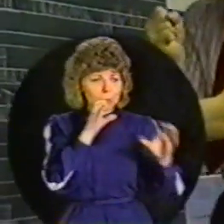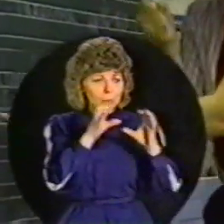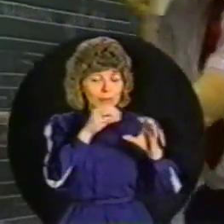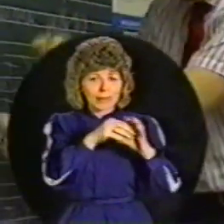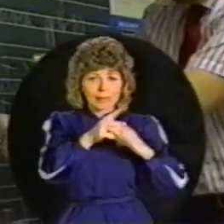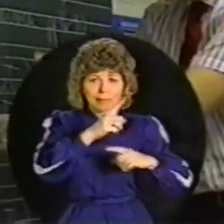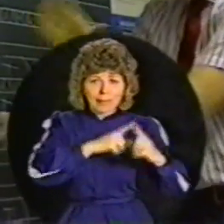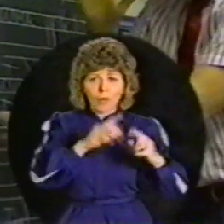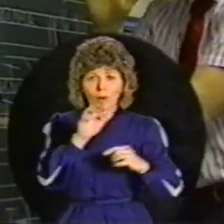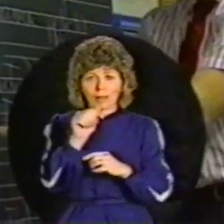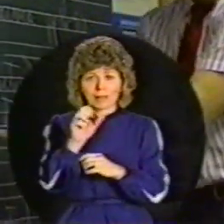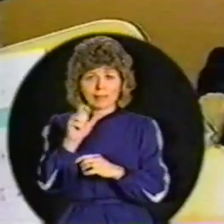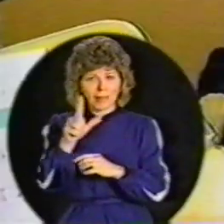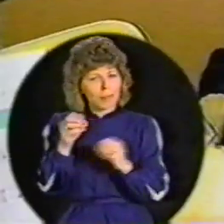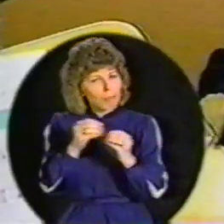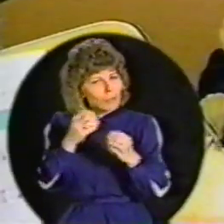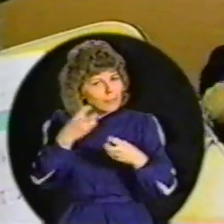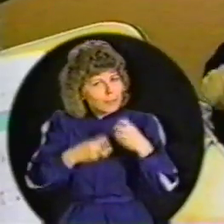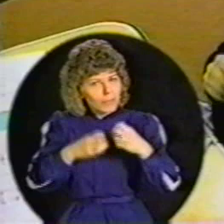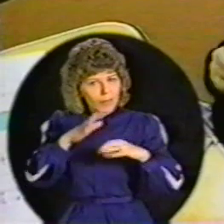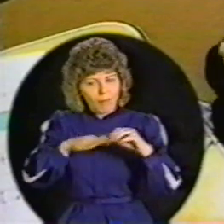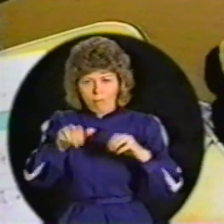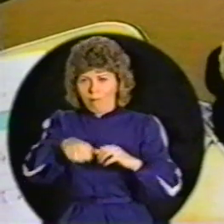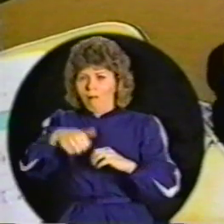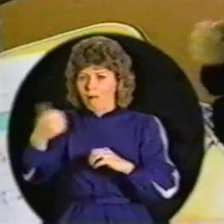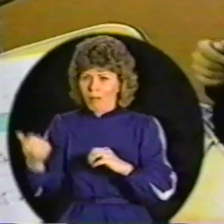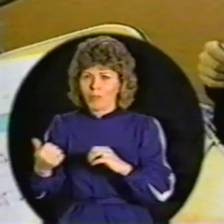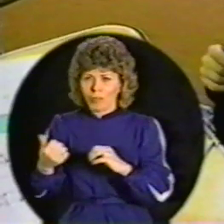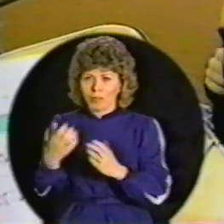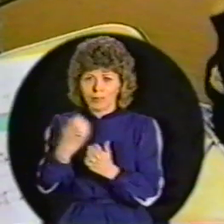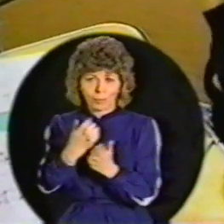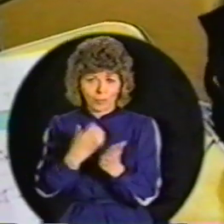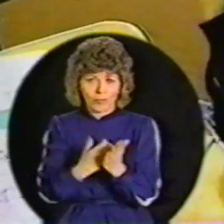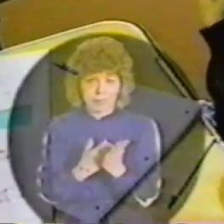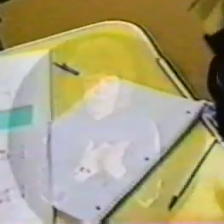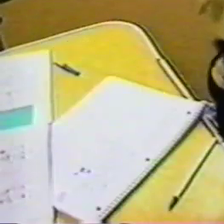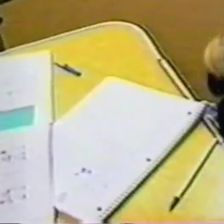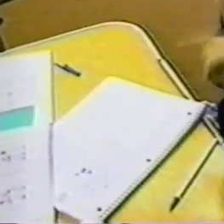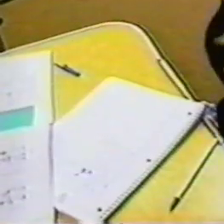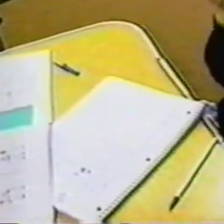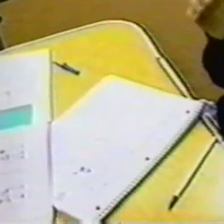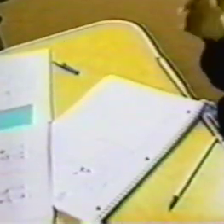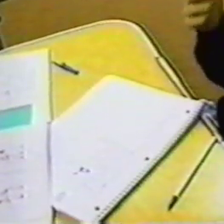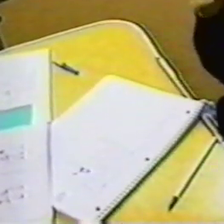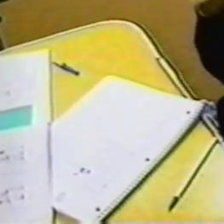He finds communicating in sign or ASL harder than any other subject.